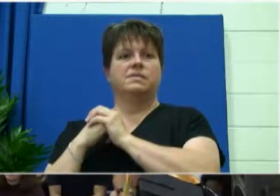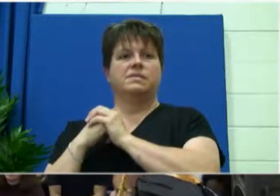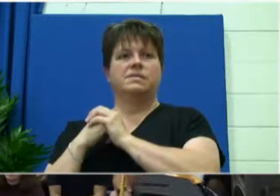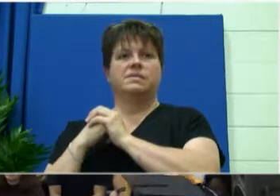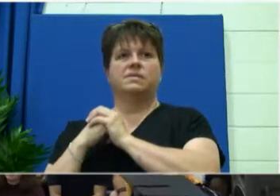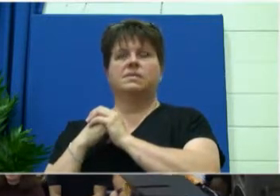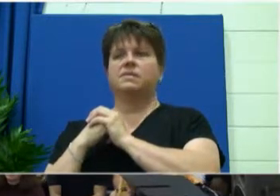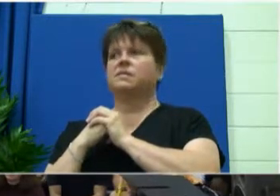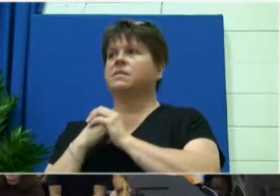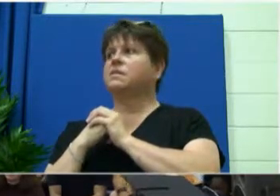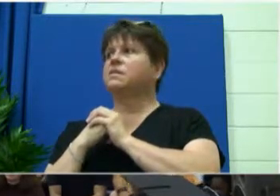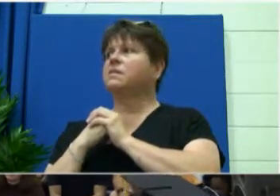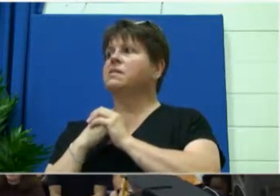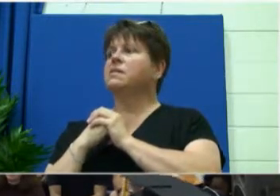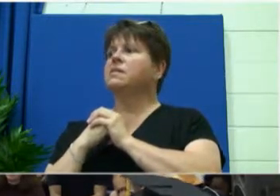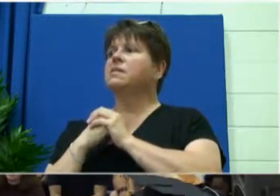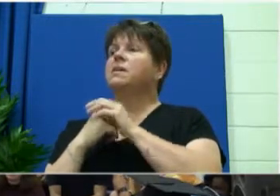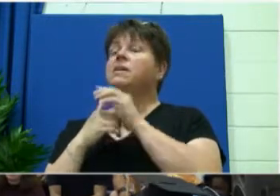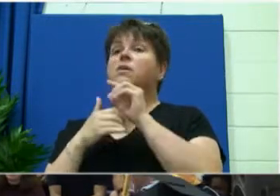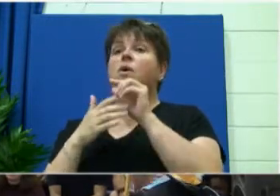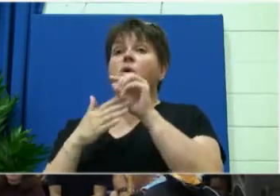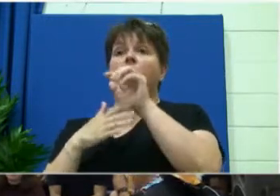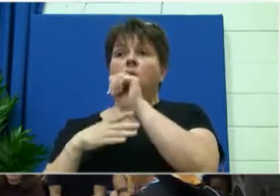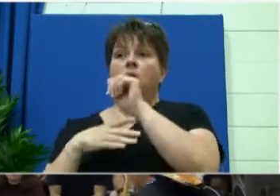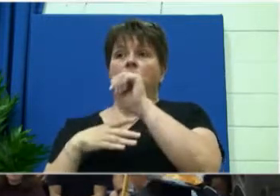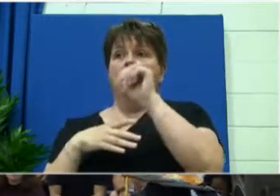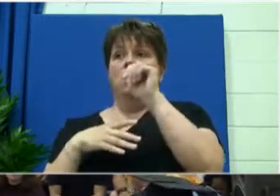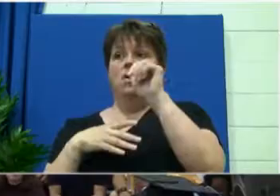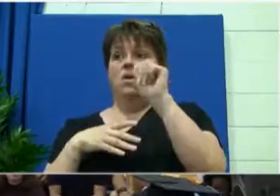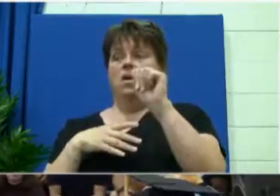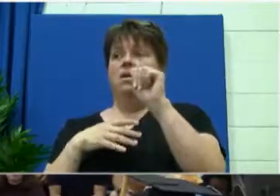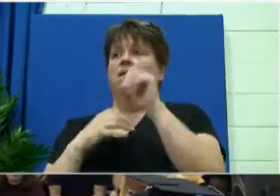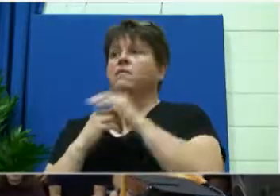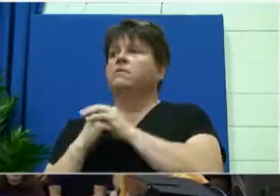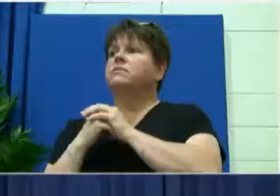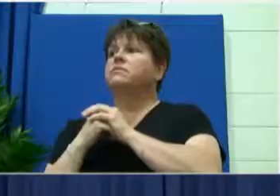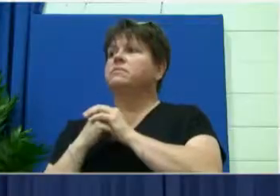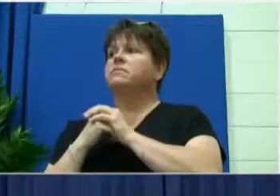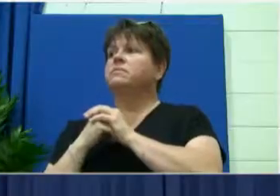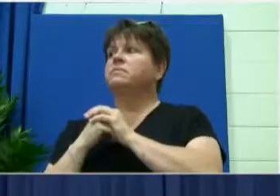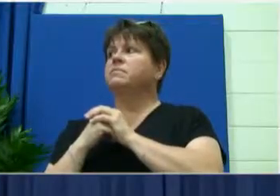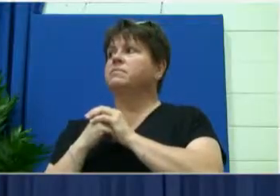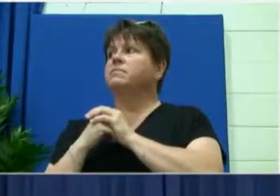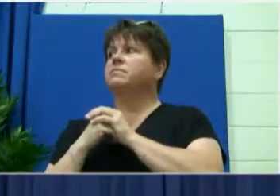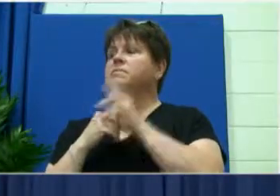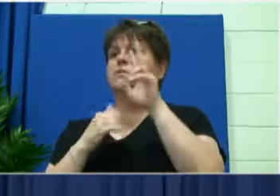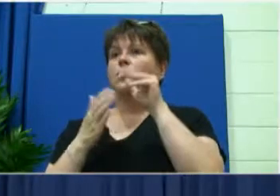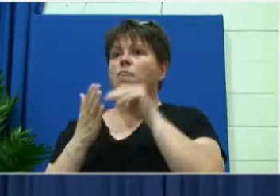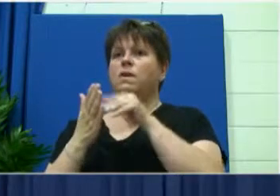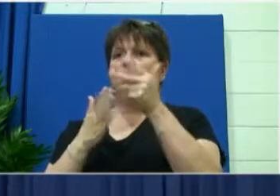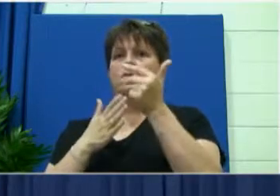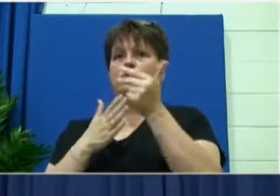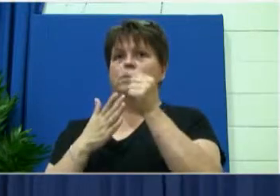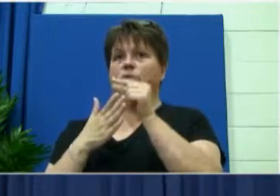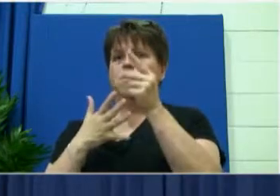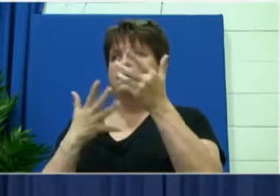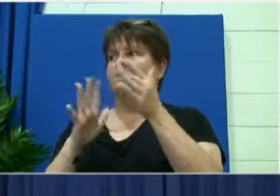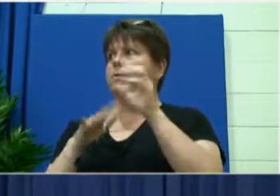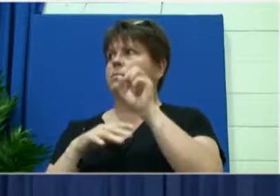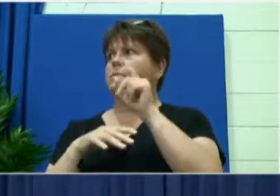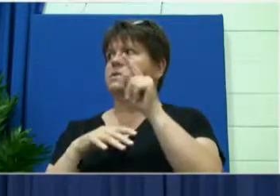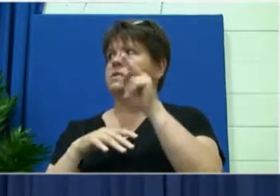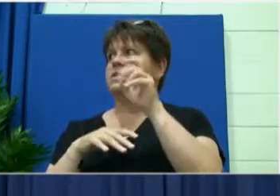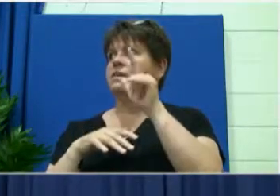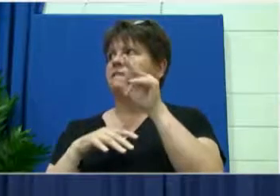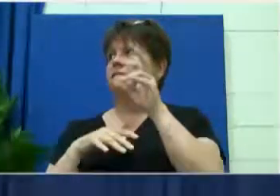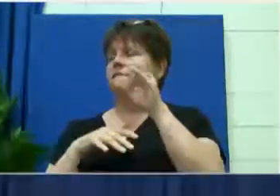Darren Winkleman of Steelville is graduating with an Associate in Arts degree. He is a 2013 graduate of